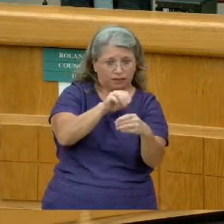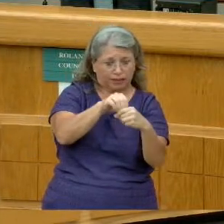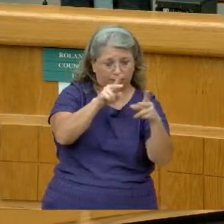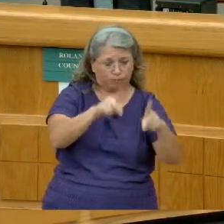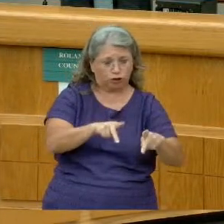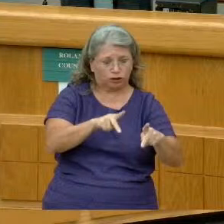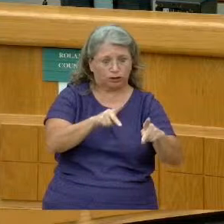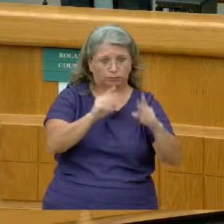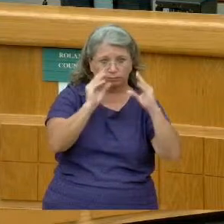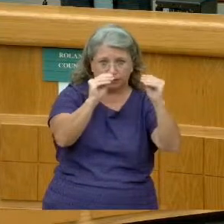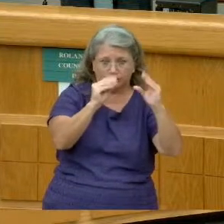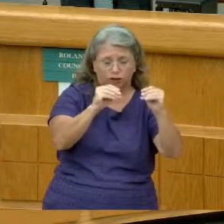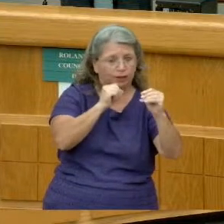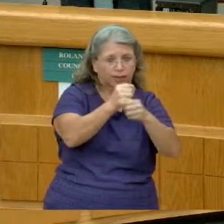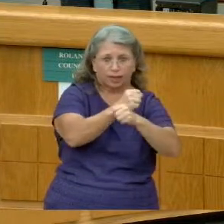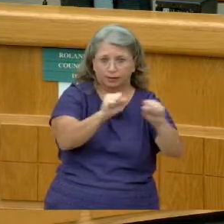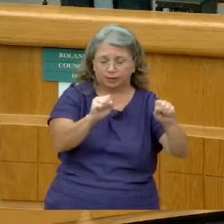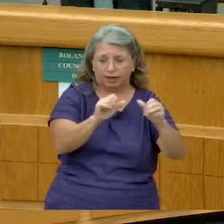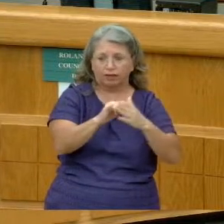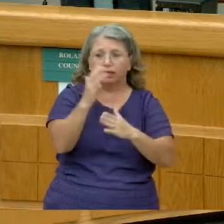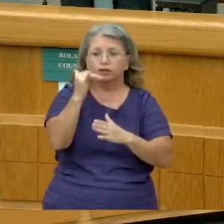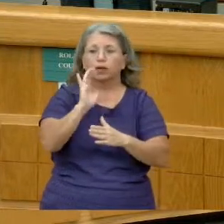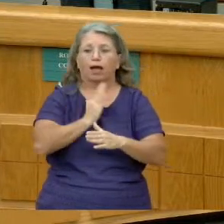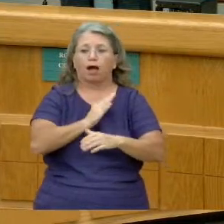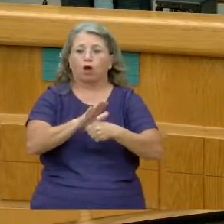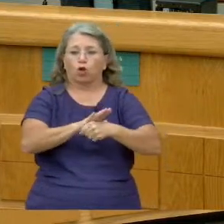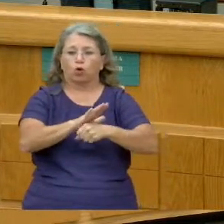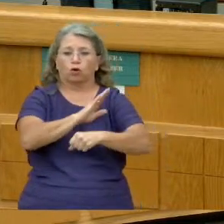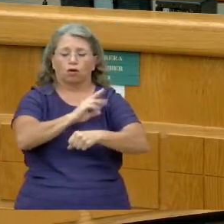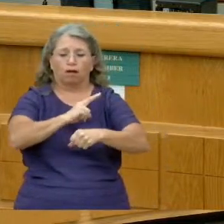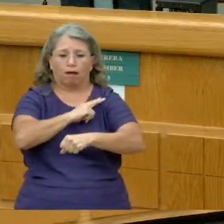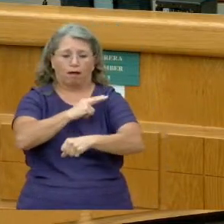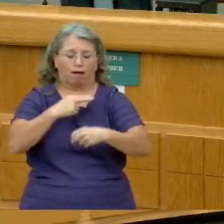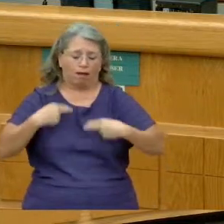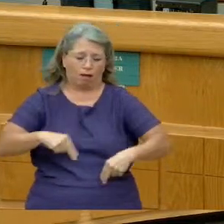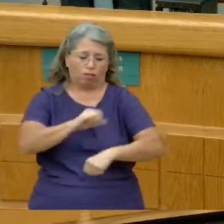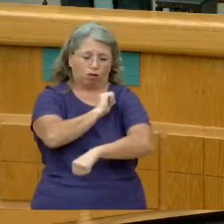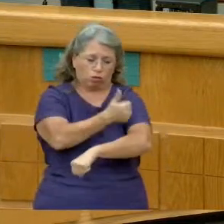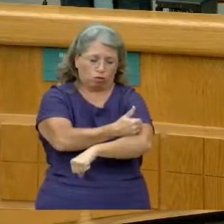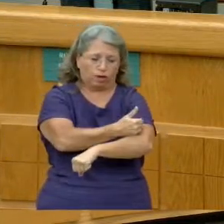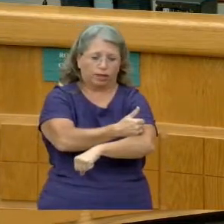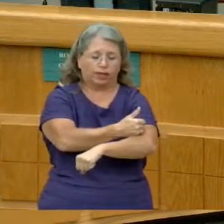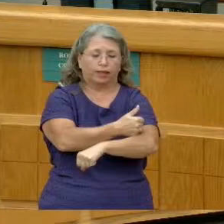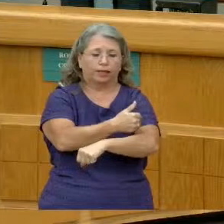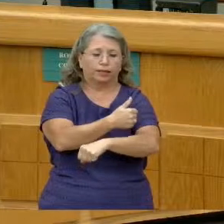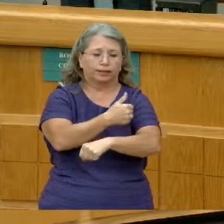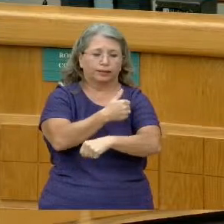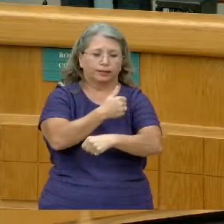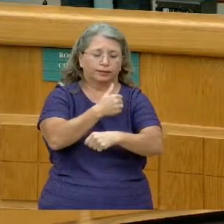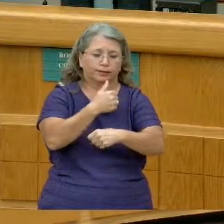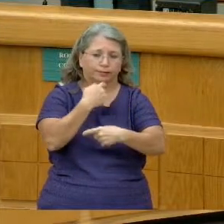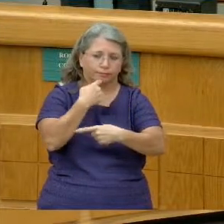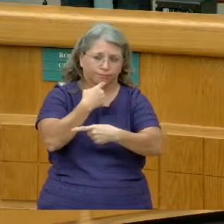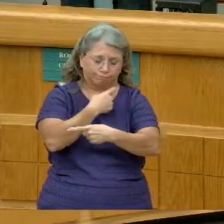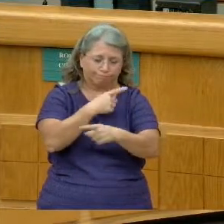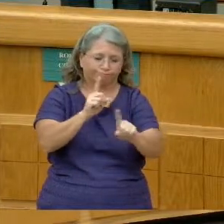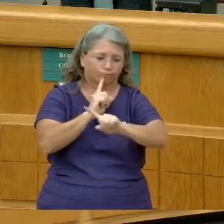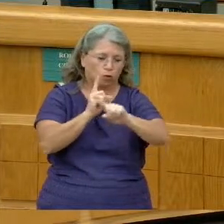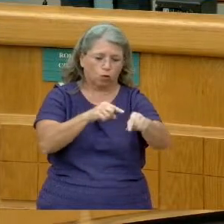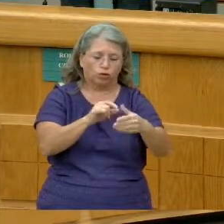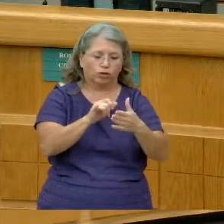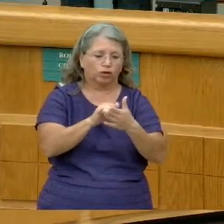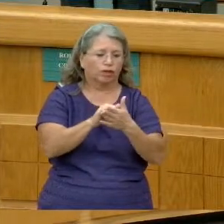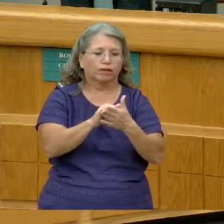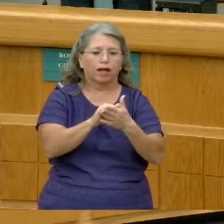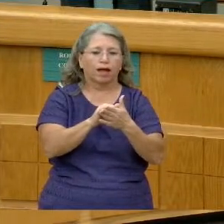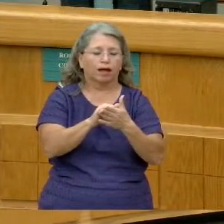that's why that local health authority deemed it to be in the best interest of school children to have remote learning until after Labor Day. I